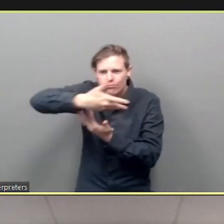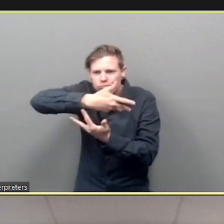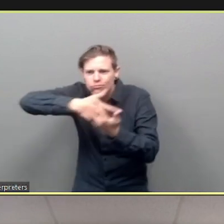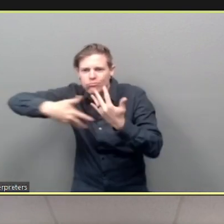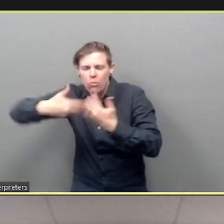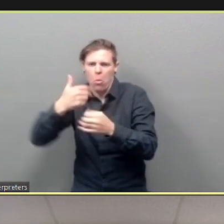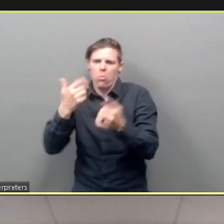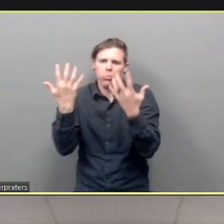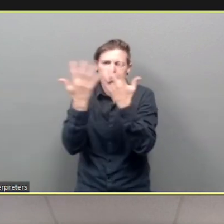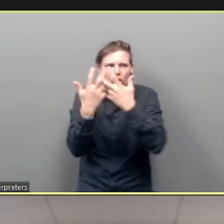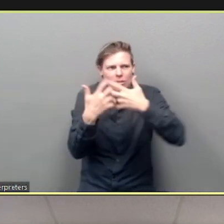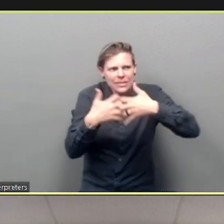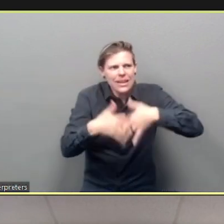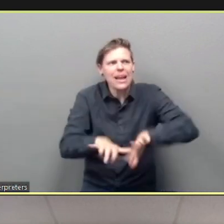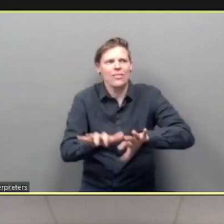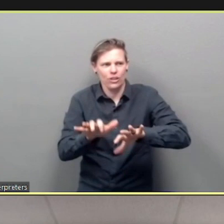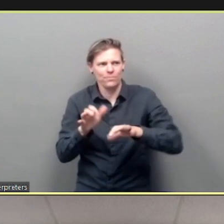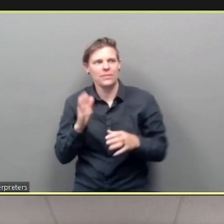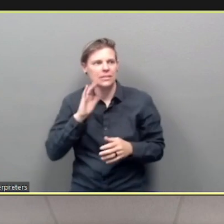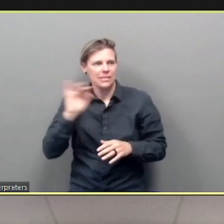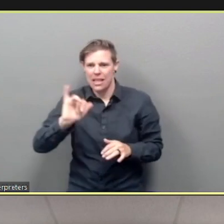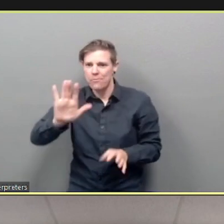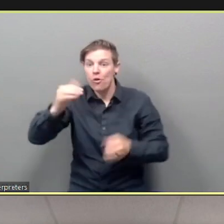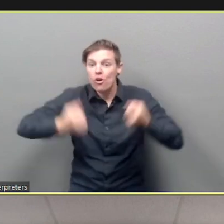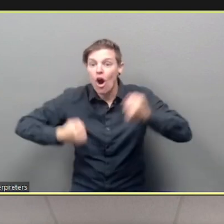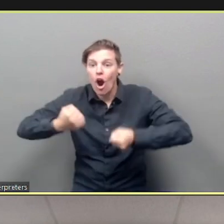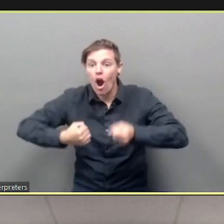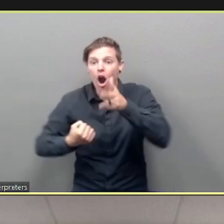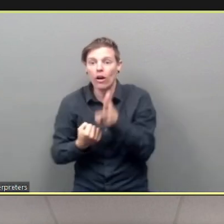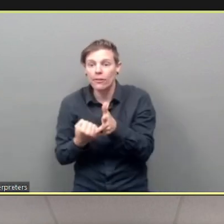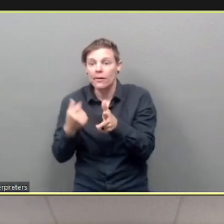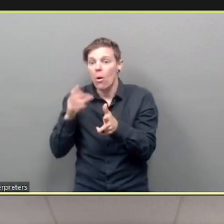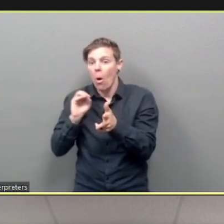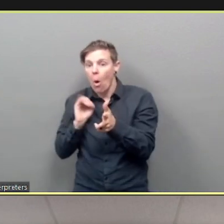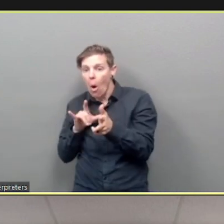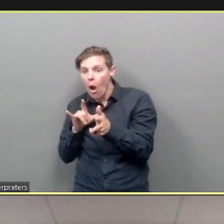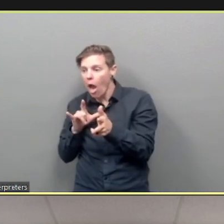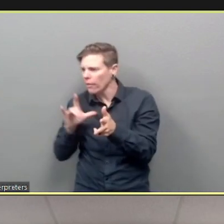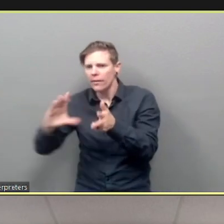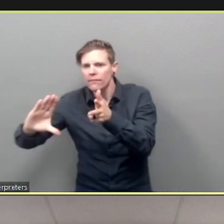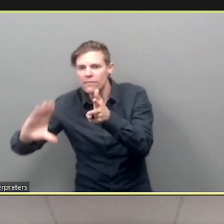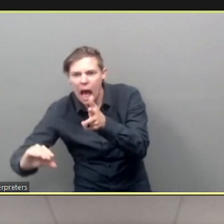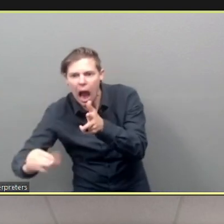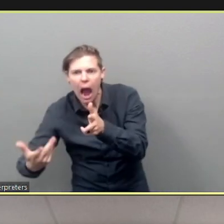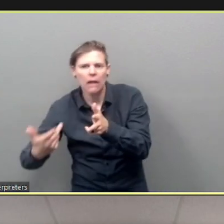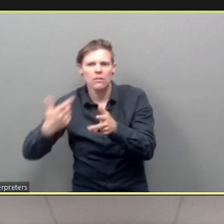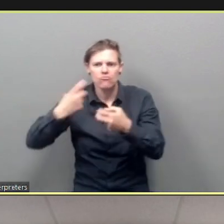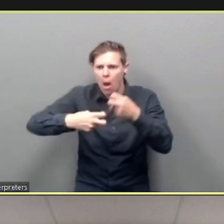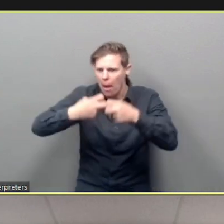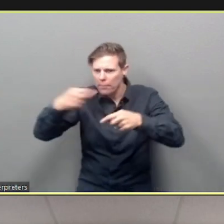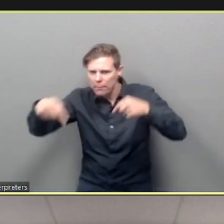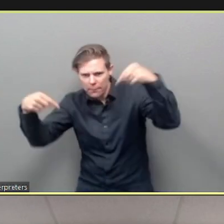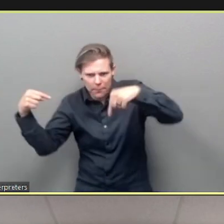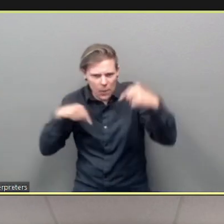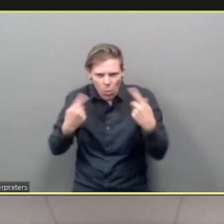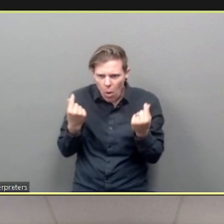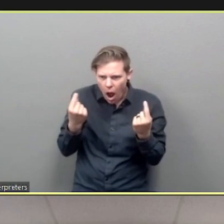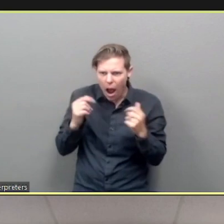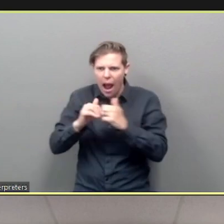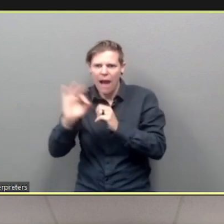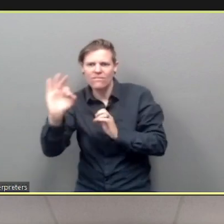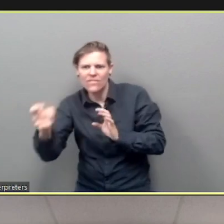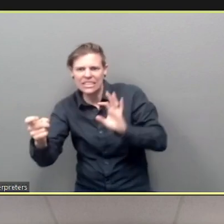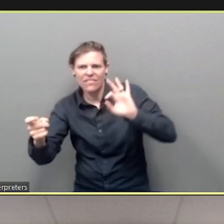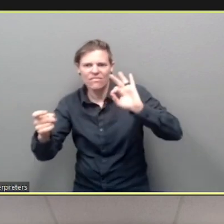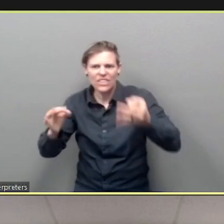if you had a full tank of gas and your car wouldn't start, the gasoline is no longer effective for running your car. And with that, I'm going